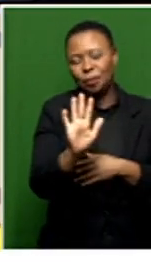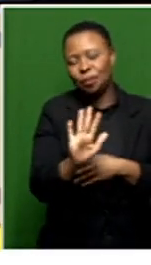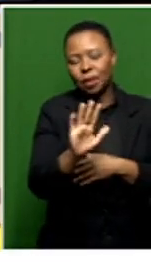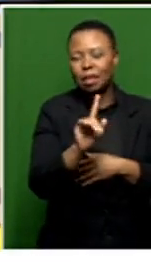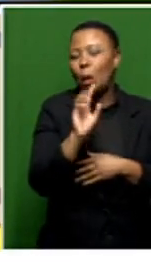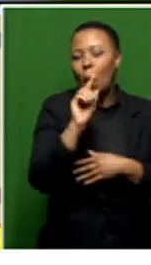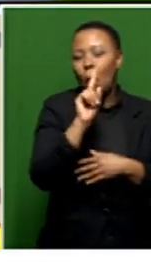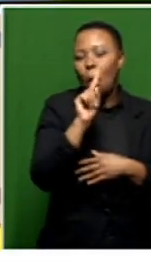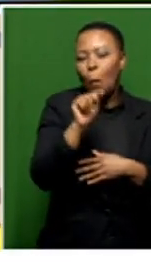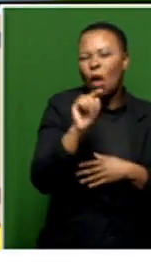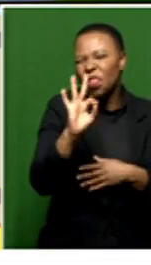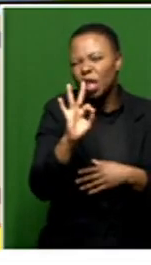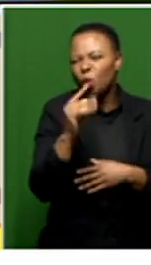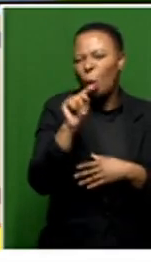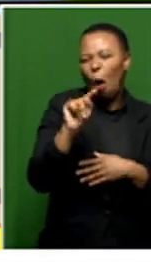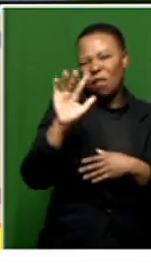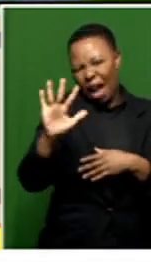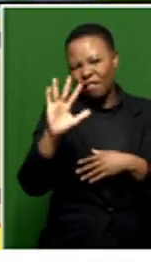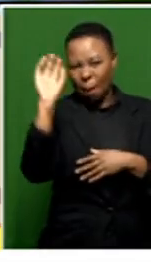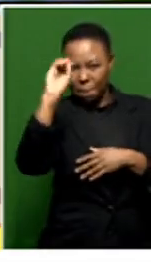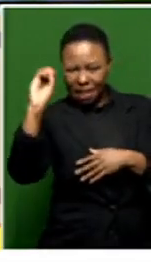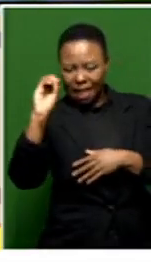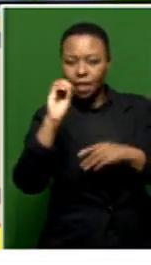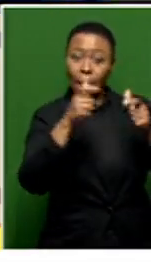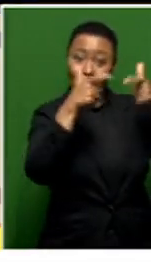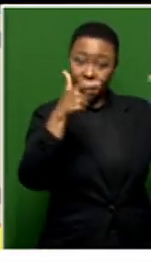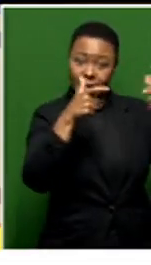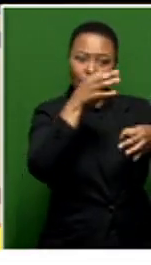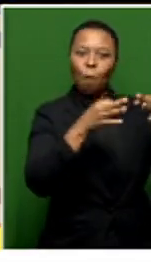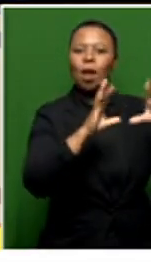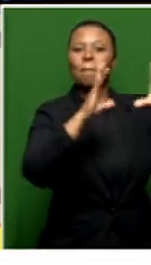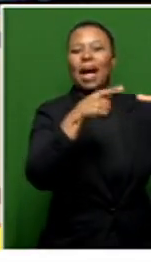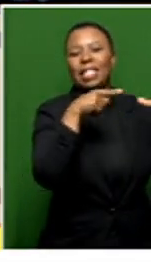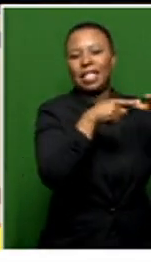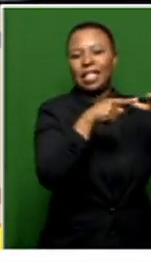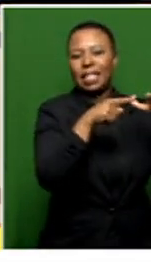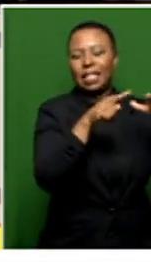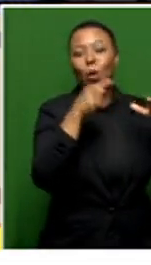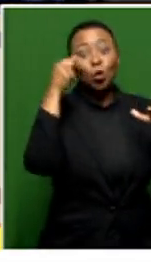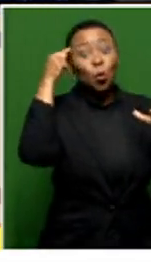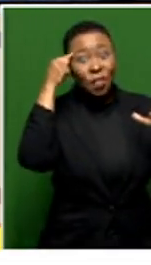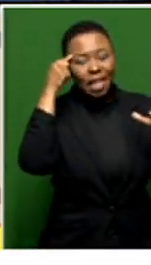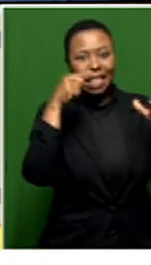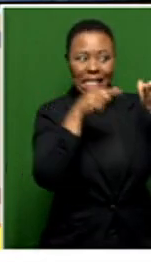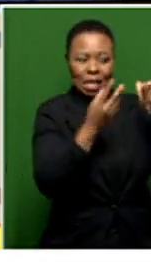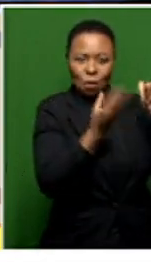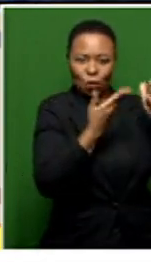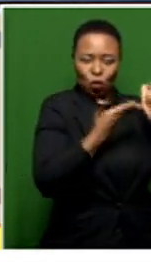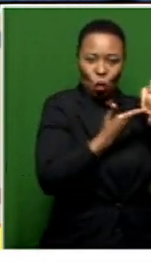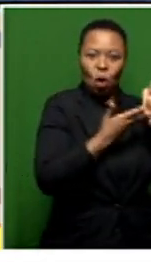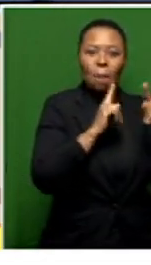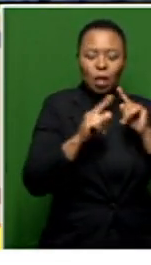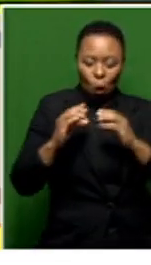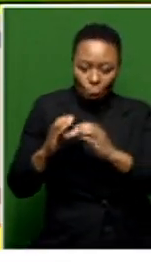0.3 to 0.5 of the biggest parties. At that time, there are smaller parties,